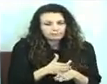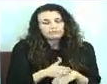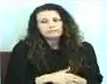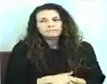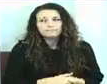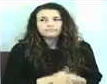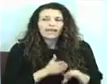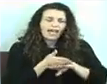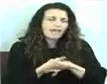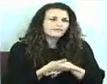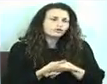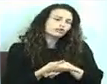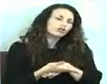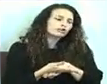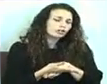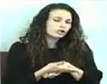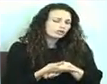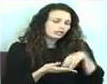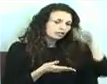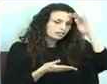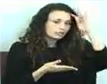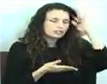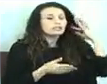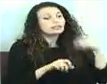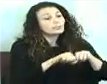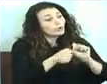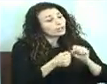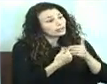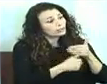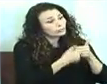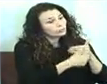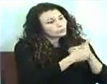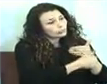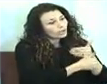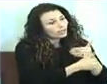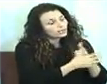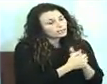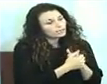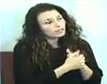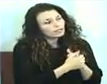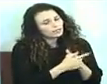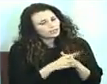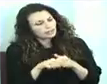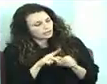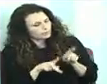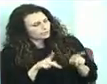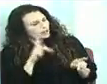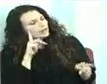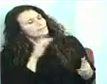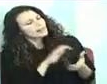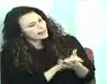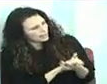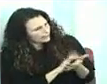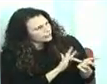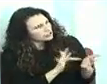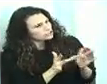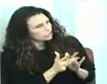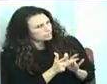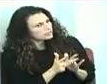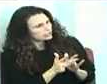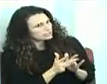having experienced the broken bread. But they believed in Jesus. They imagined with